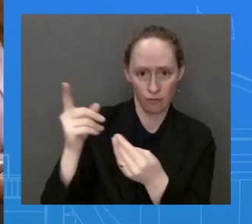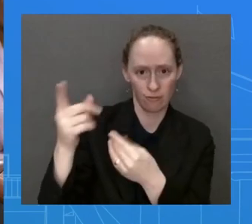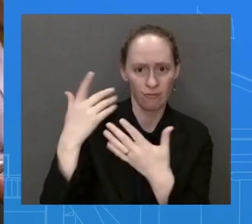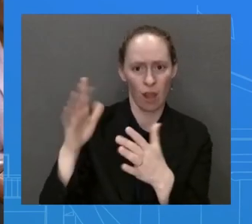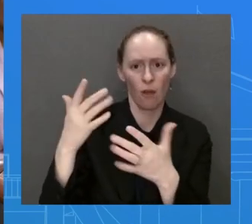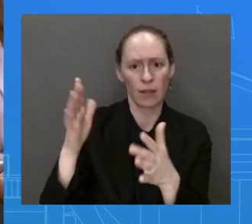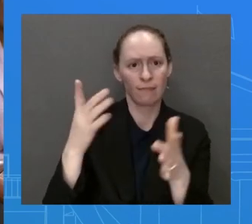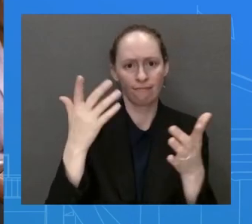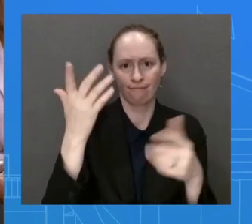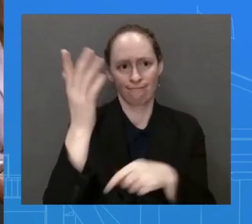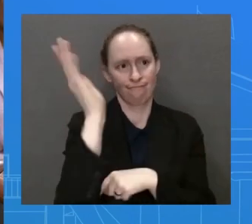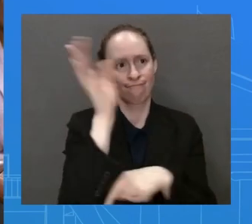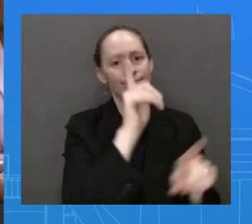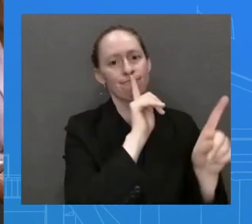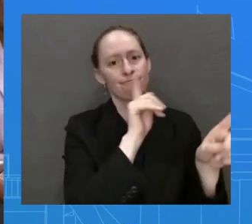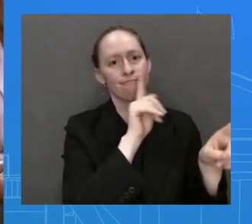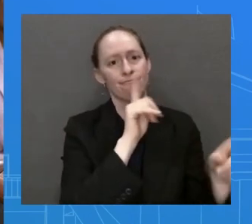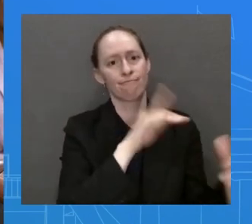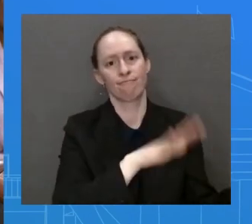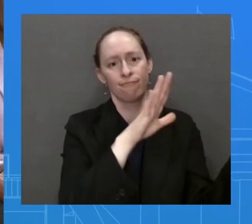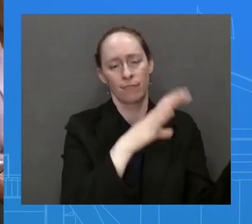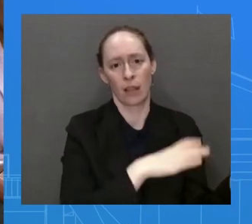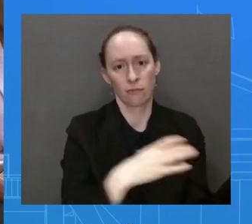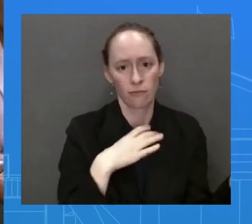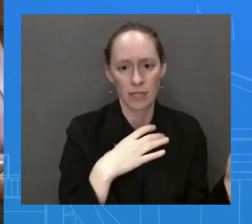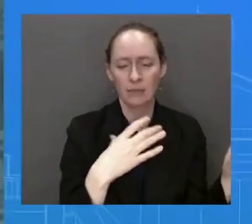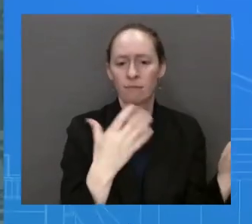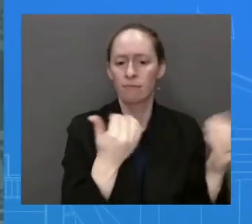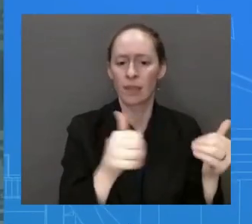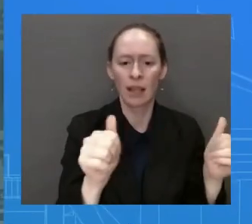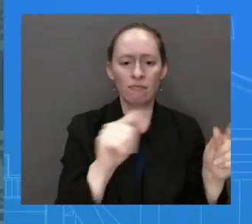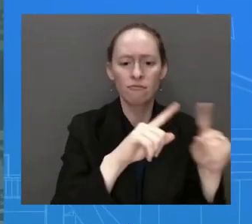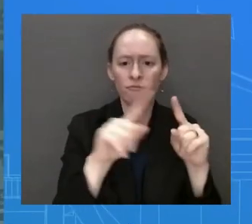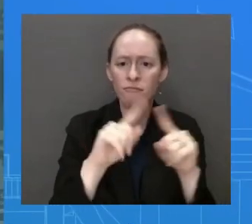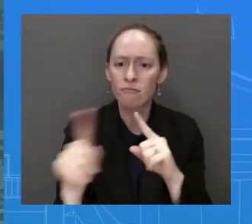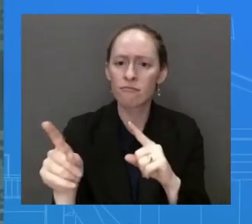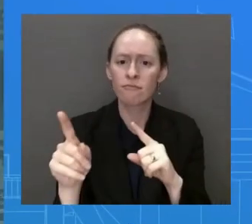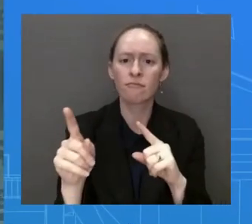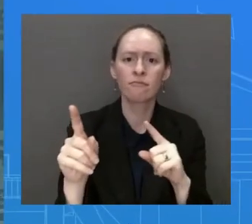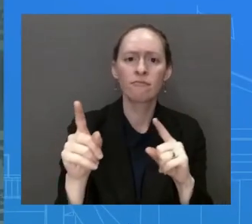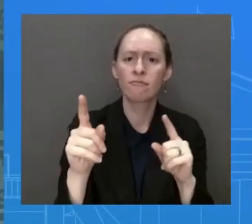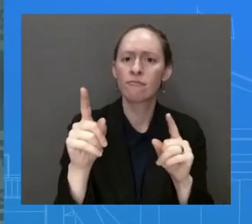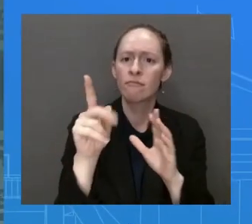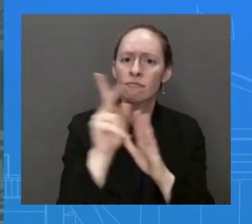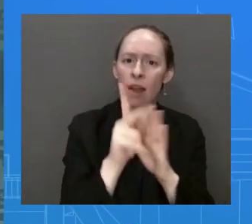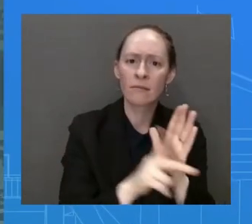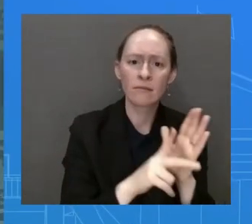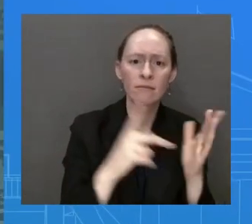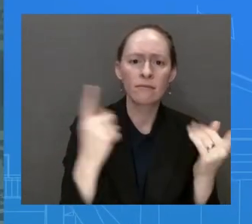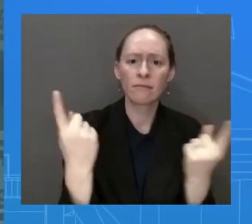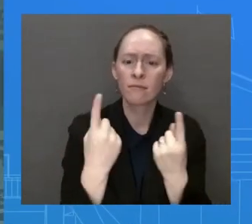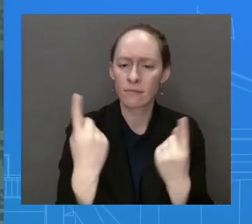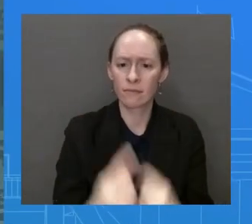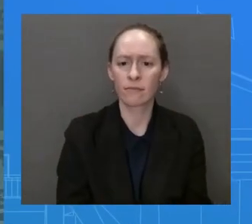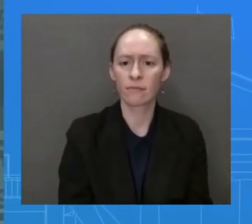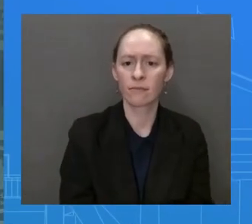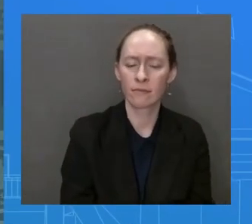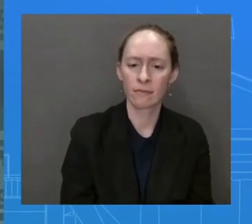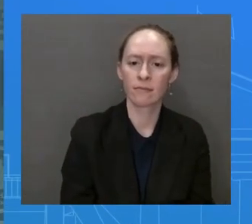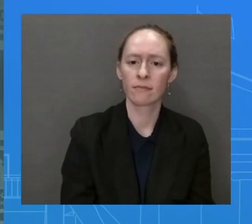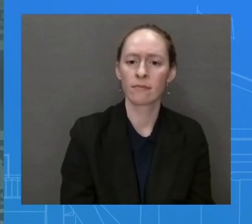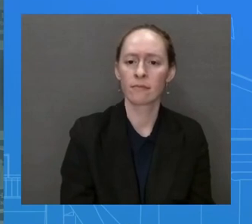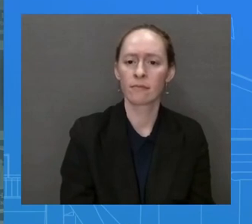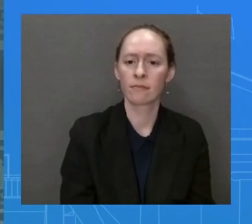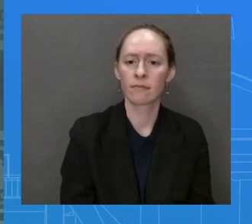to give advance notice of those plans? You have to reach out to the Department of Treasury on how that process works. What I can say